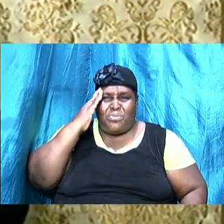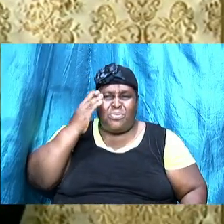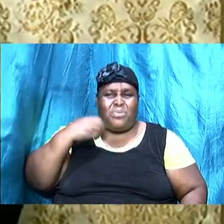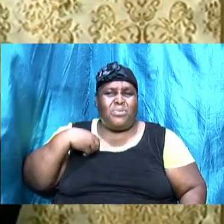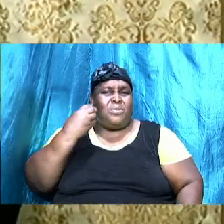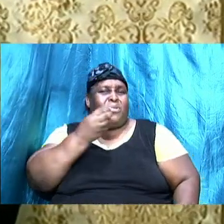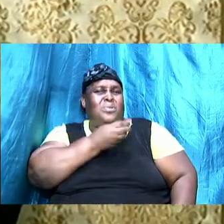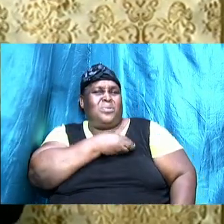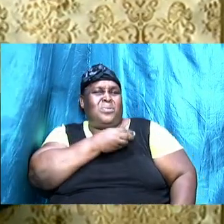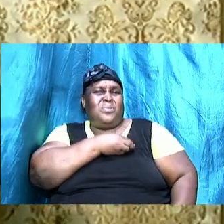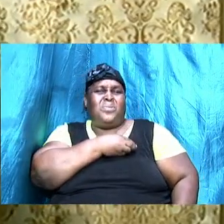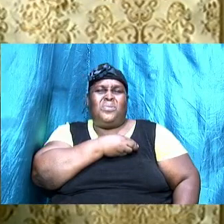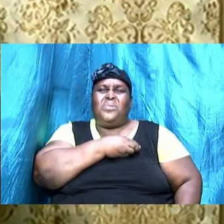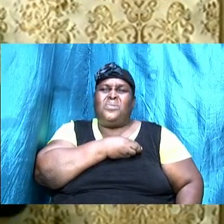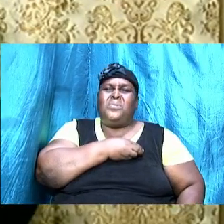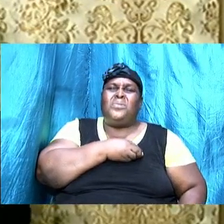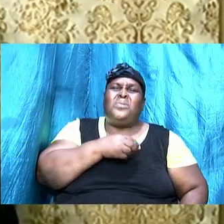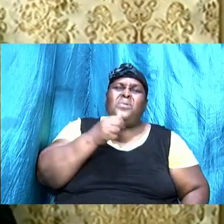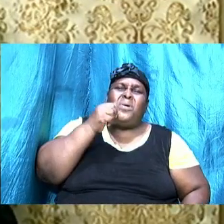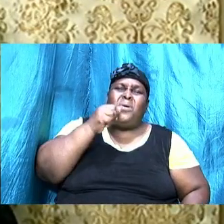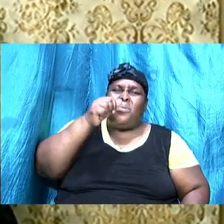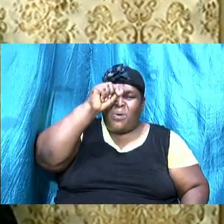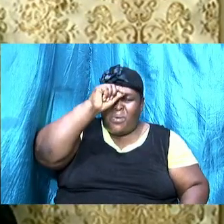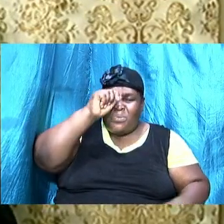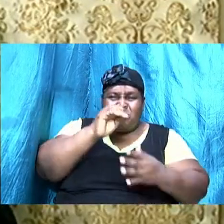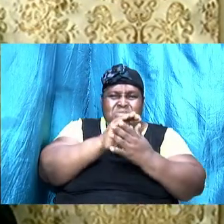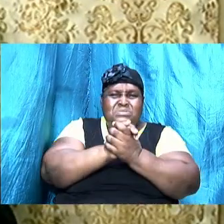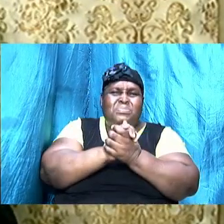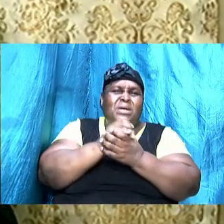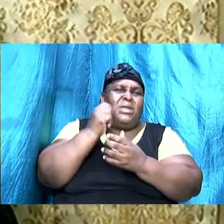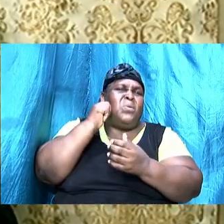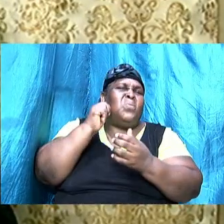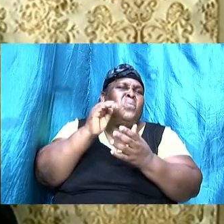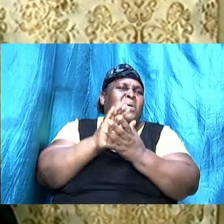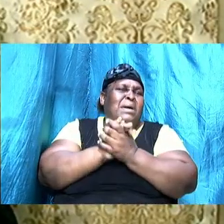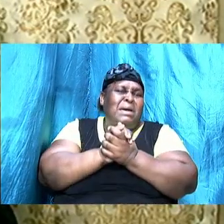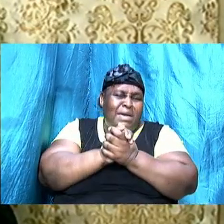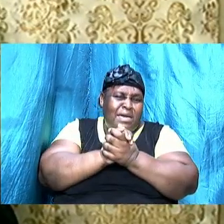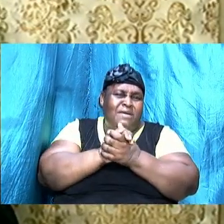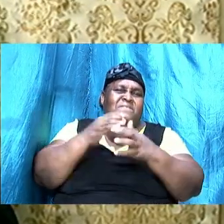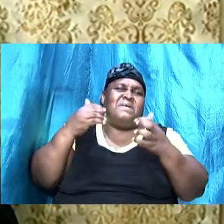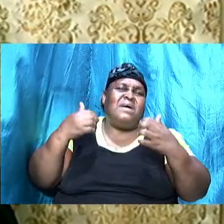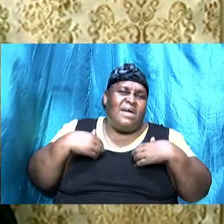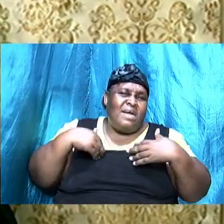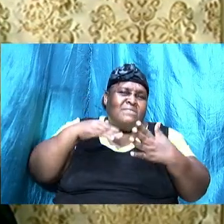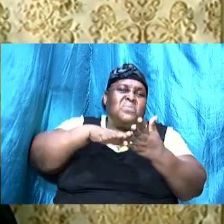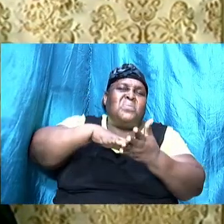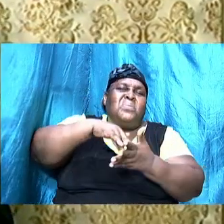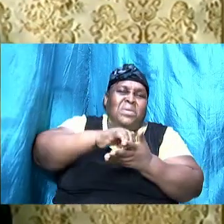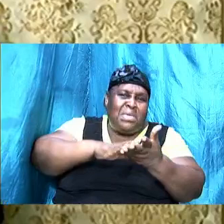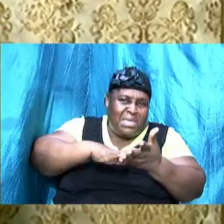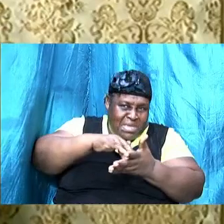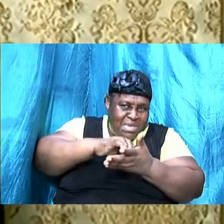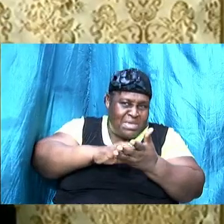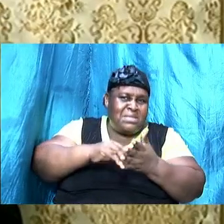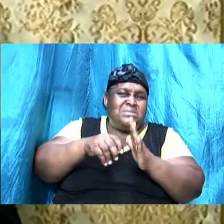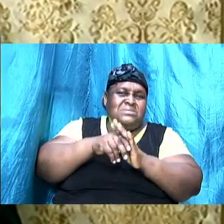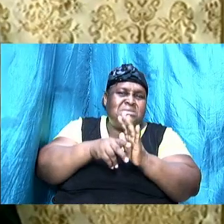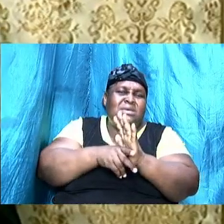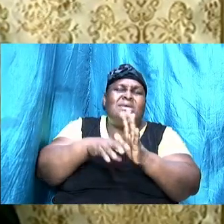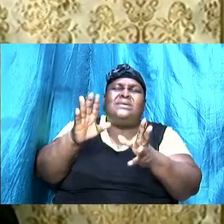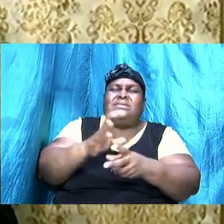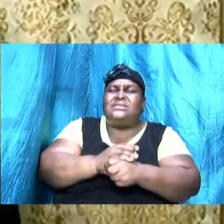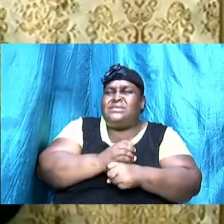weaknesses. Yes, your husband have weaknesses, and it's going to take a long time to work around